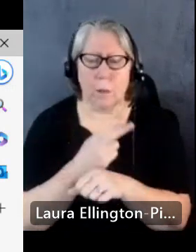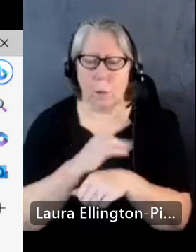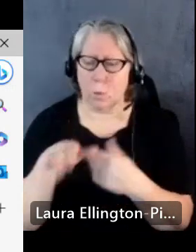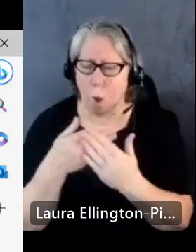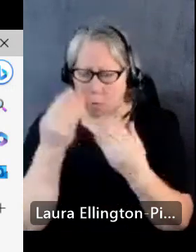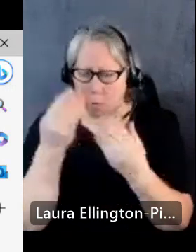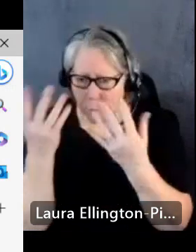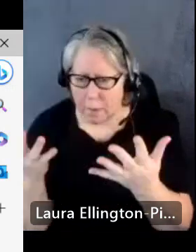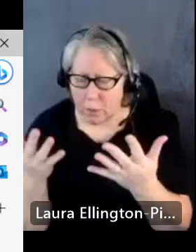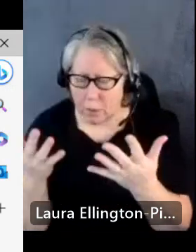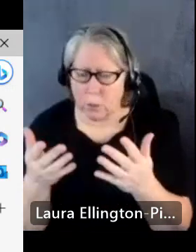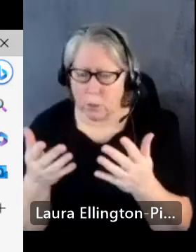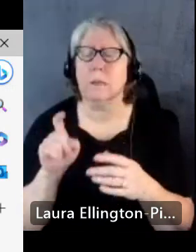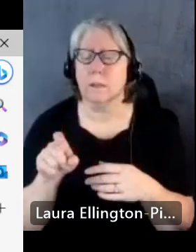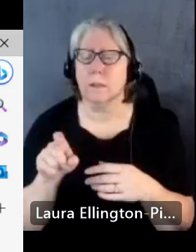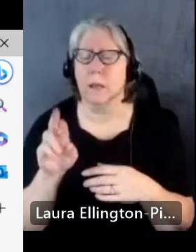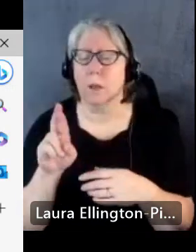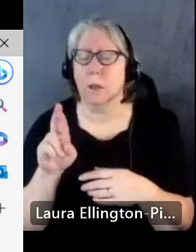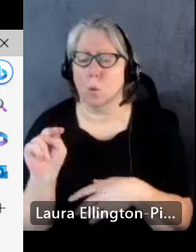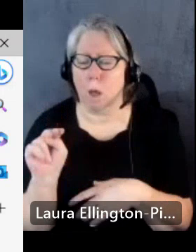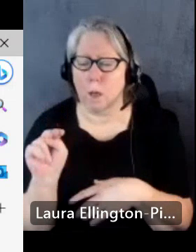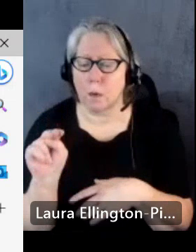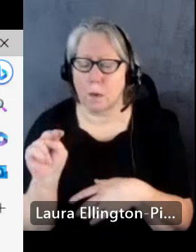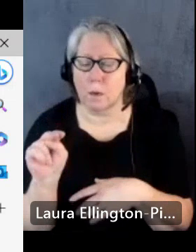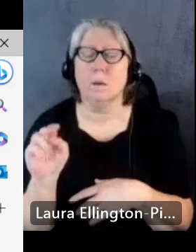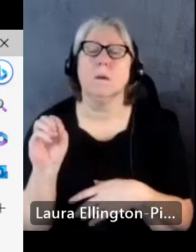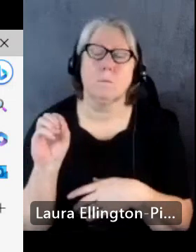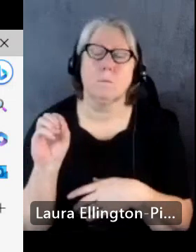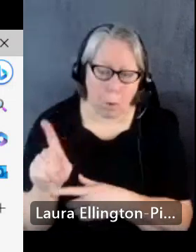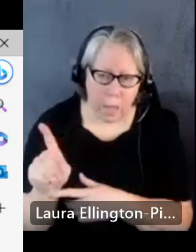run. So then you click OK.